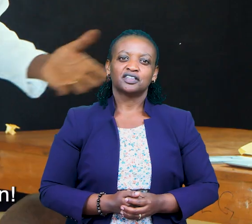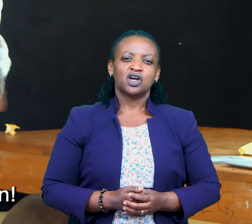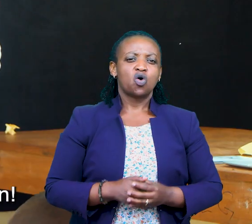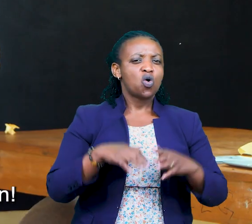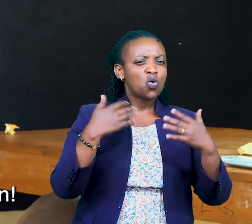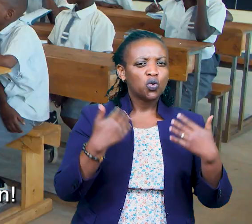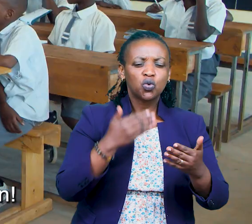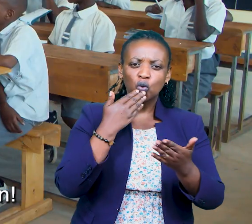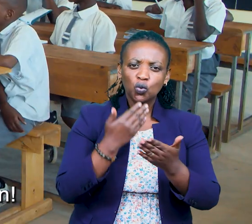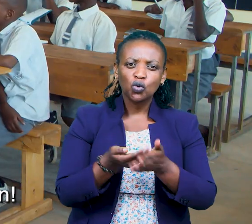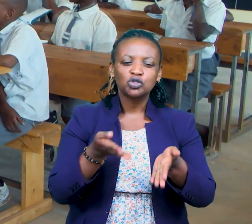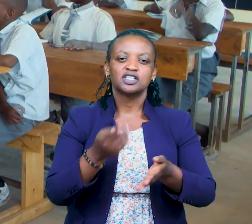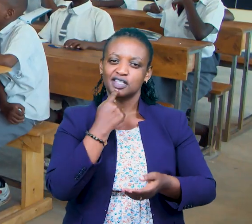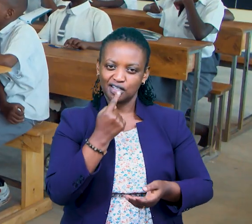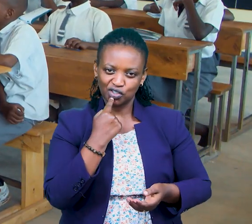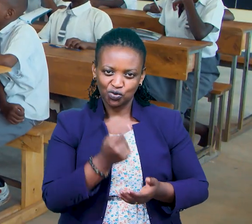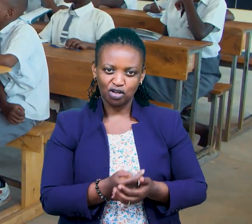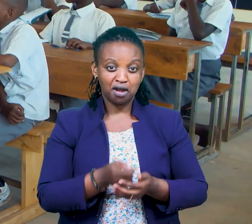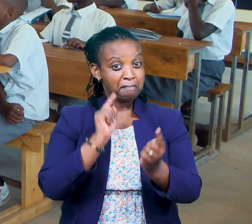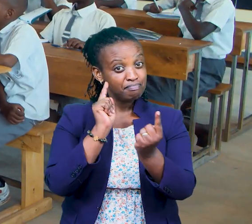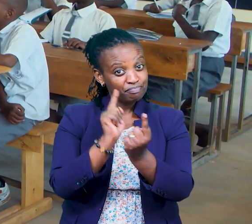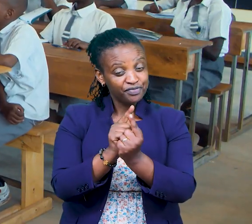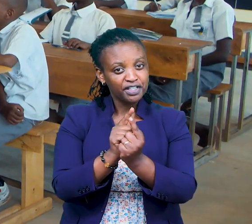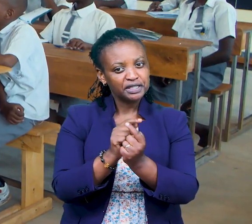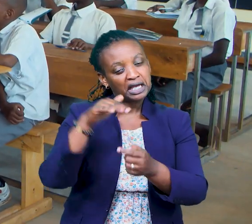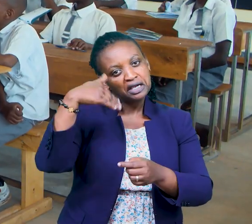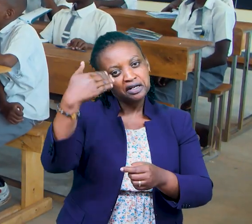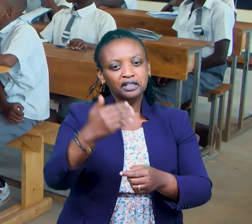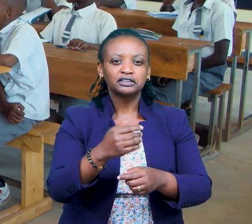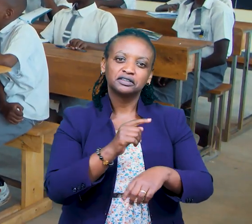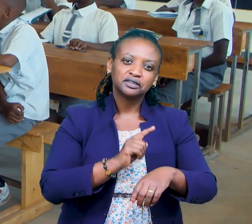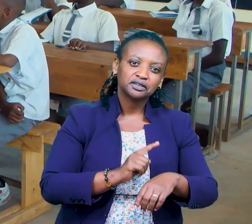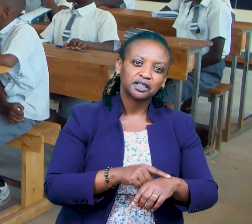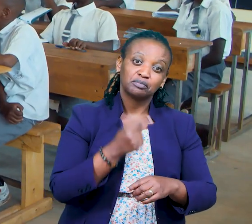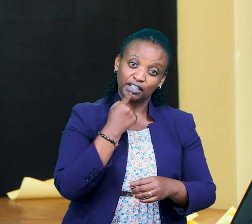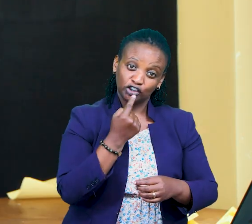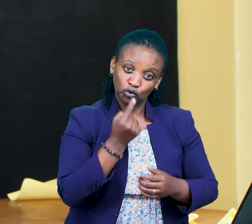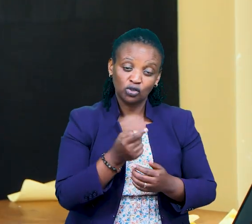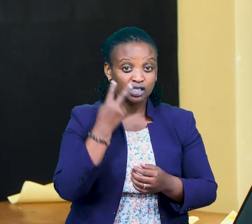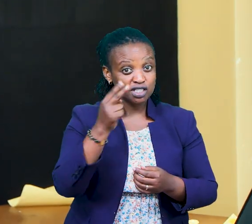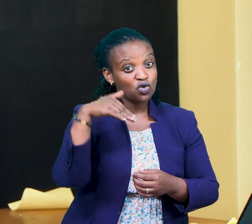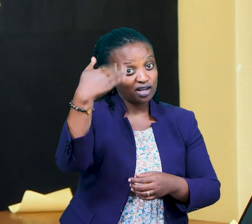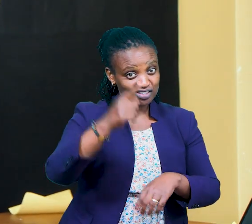so wonderful in this lesson. We meet in the next set lesson.